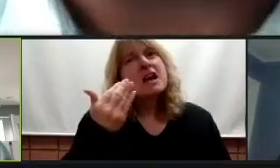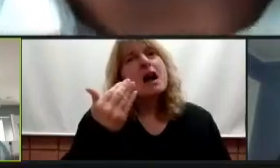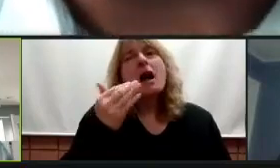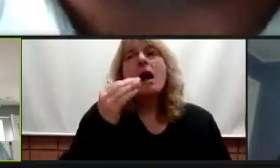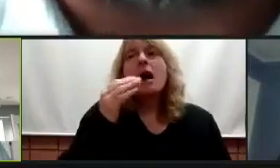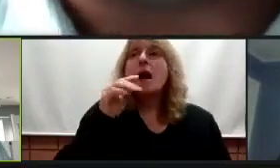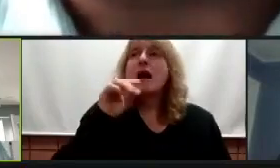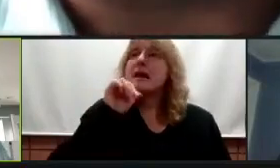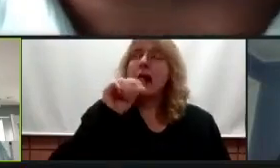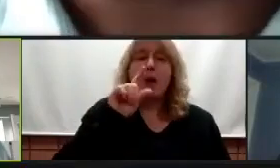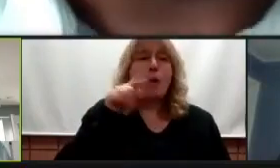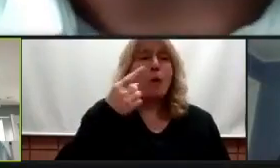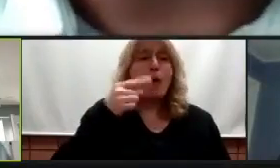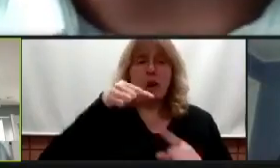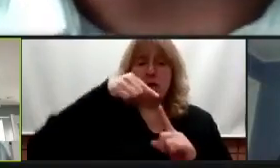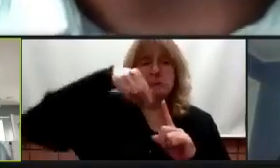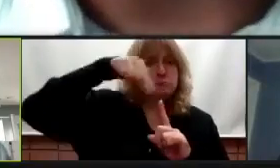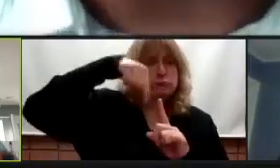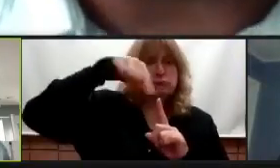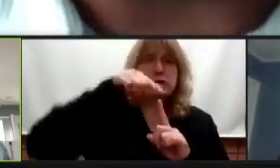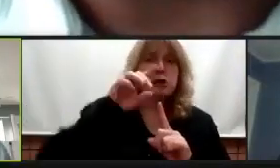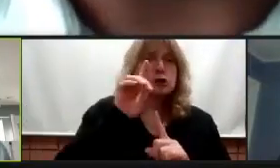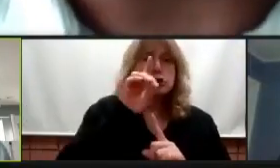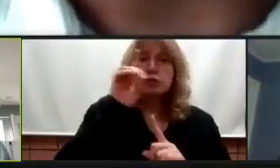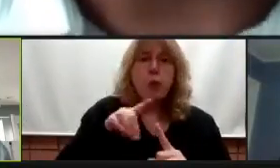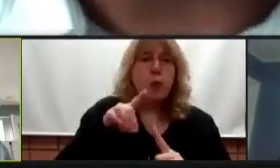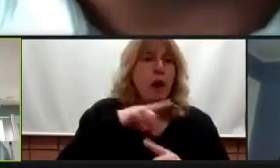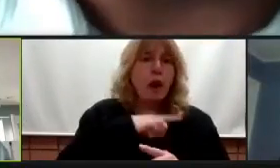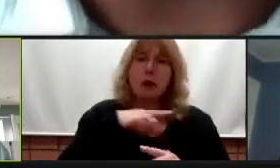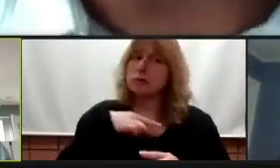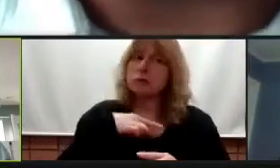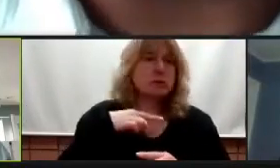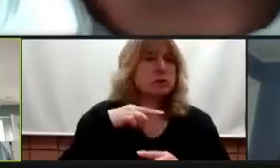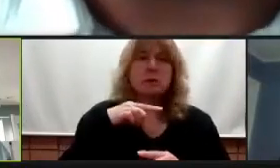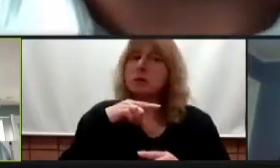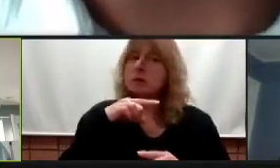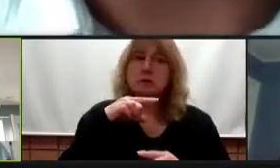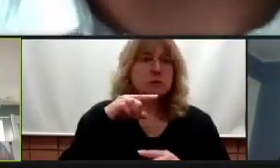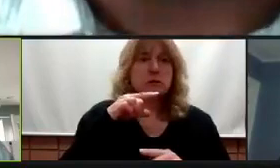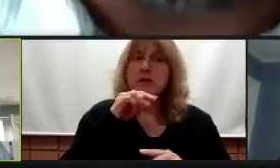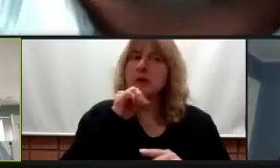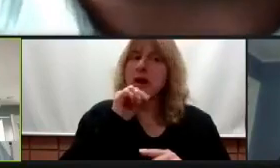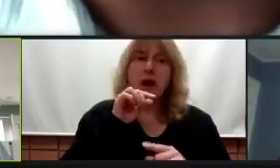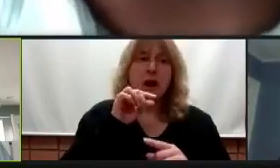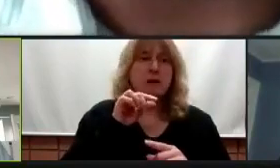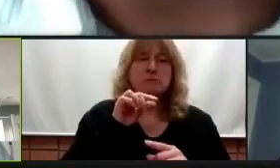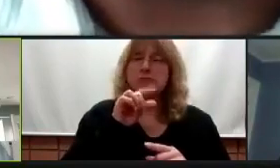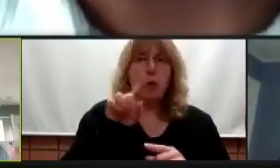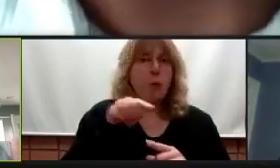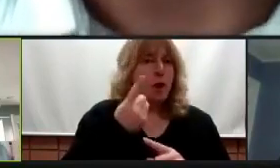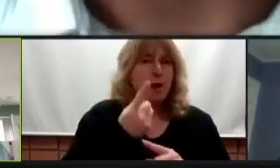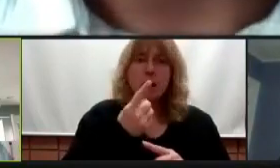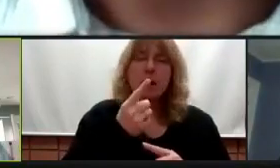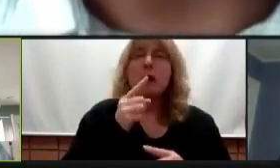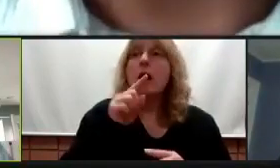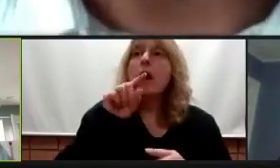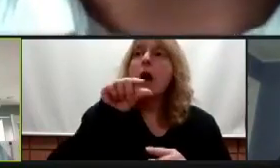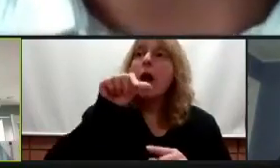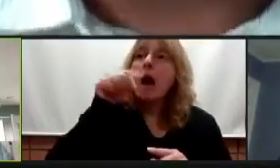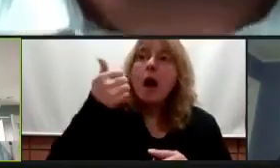with Detroit legislators in particular, that we're really thinking about those areas that